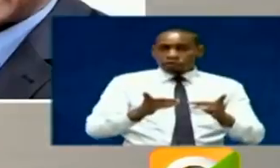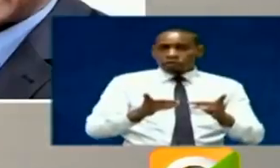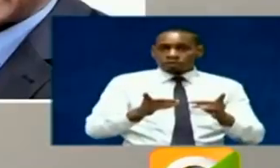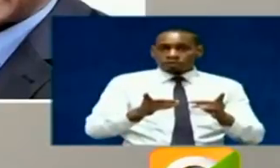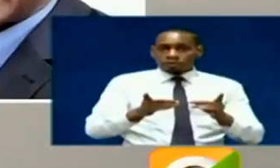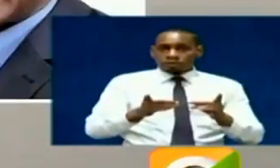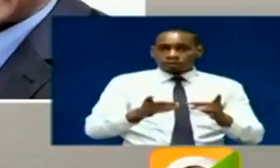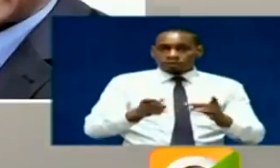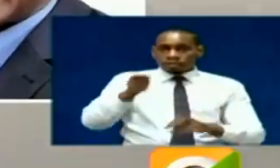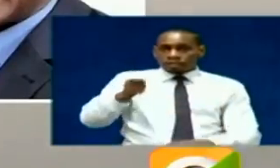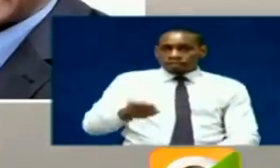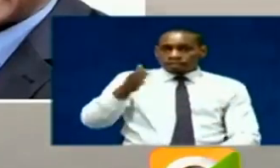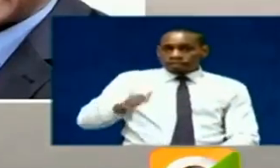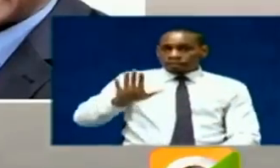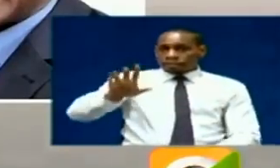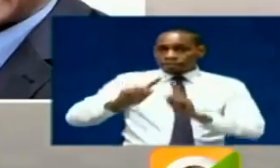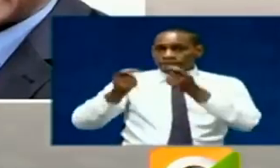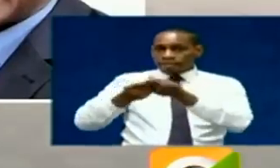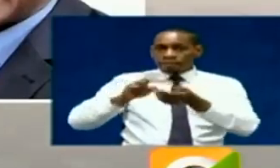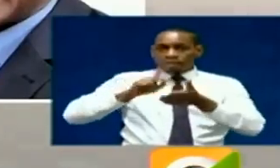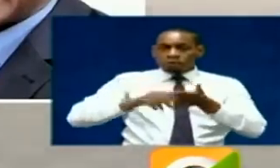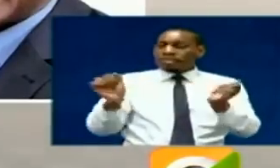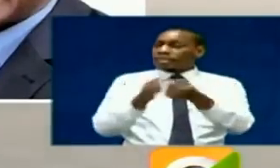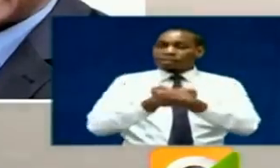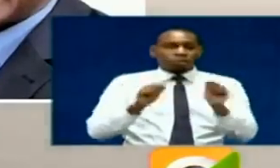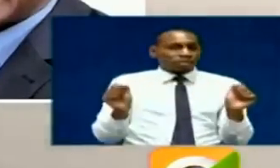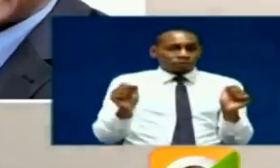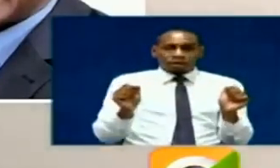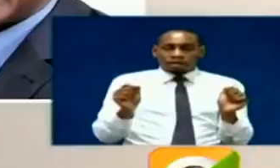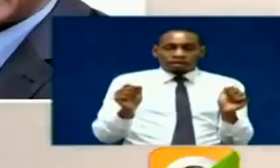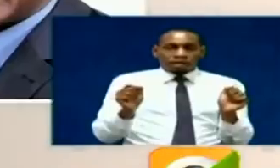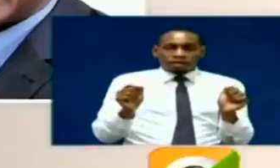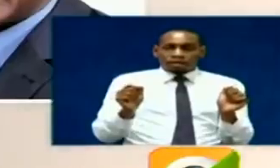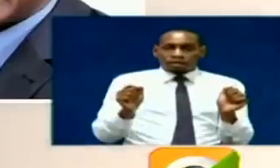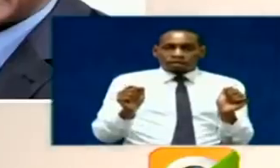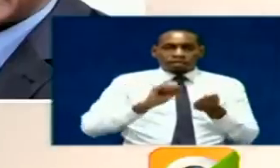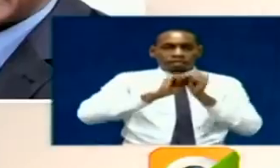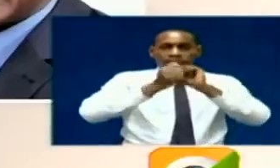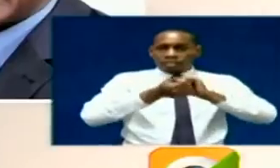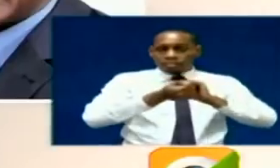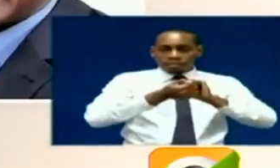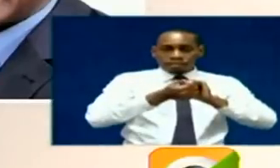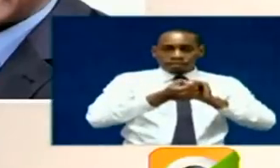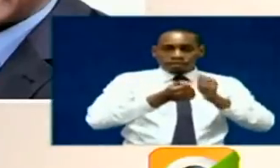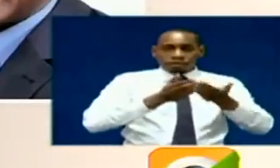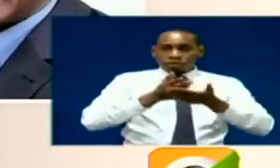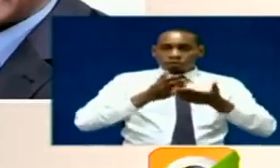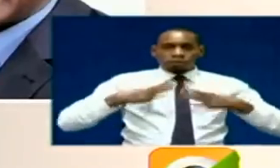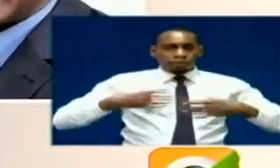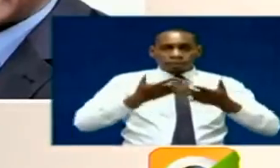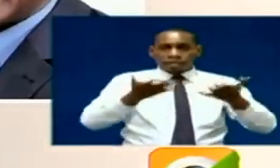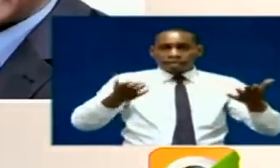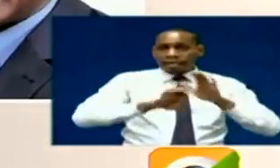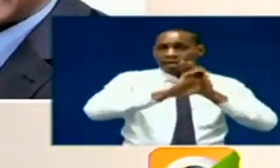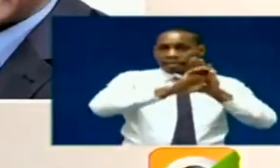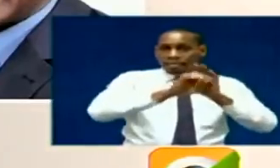the five-judge bench, it means that we can never have any amendment by popular initiative at all.